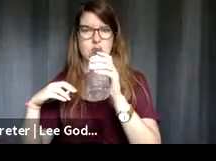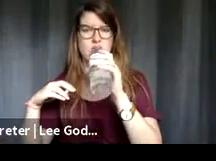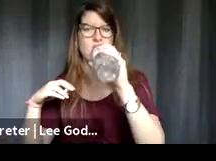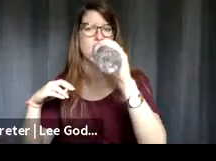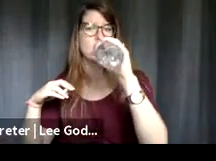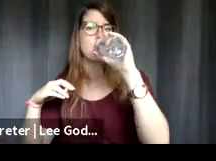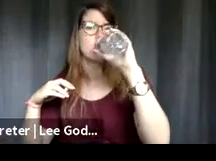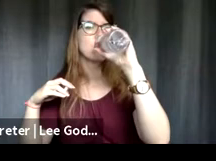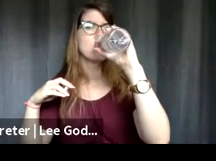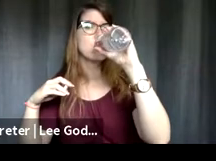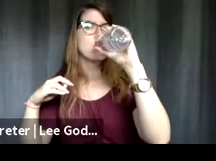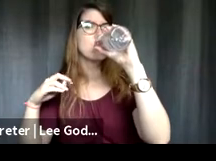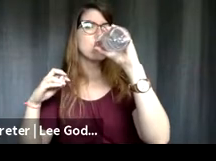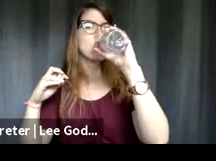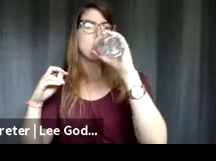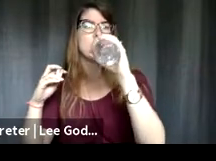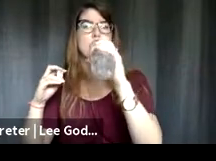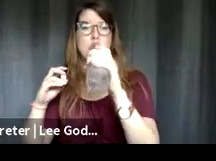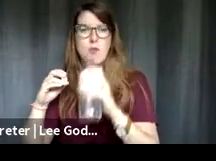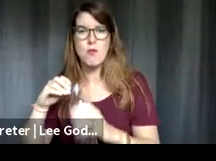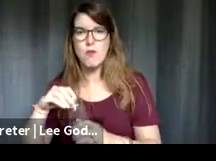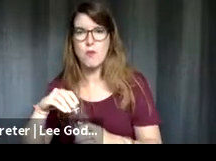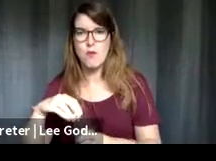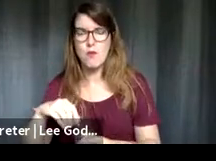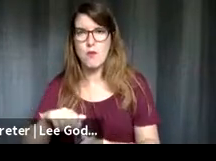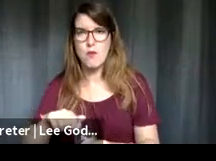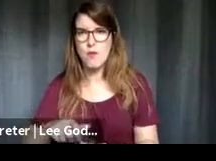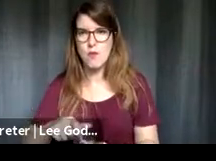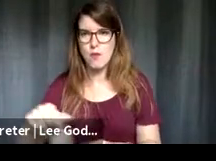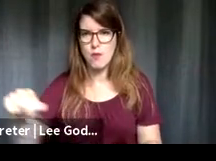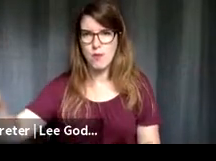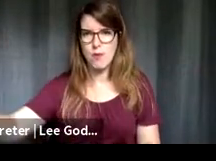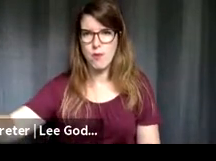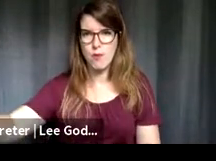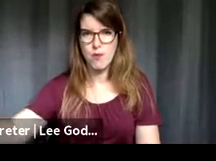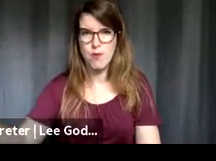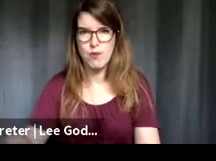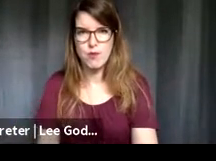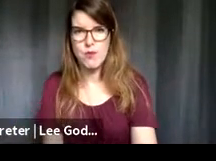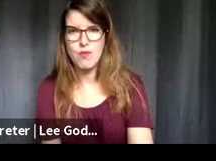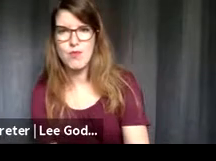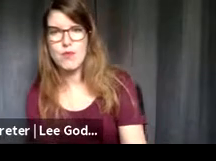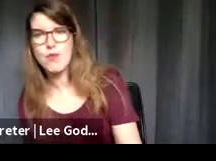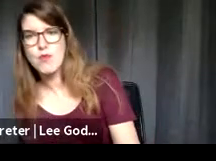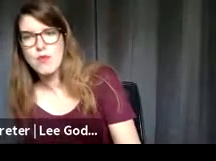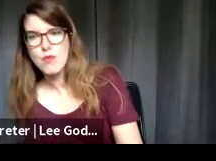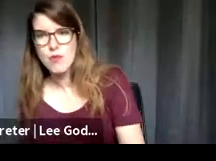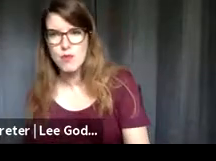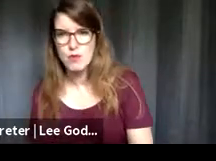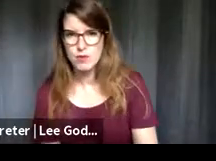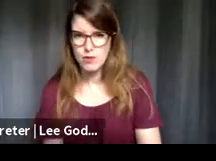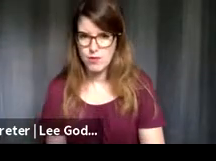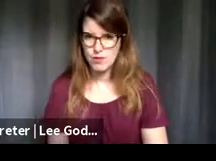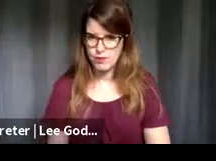Really just a couple of things. Local churches, 12-step programs, and a few nonprofit agencies. So I'm going to devote the last years of my life